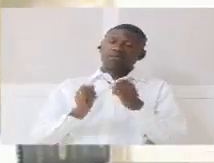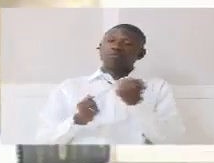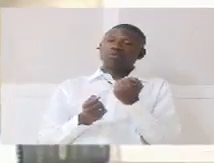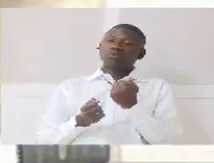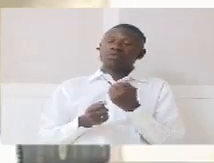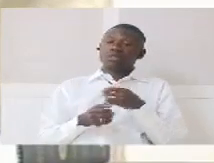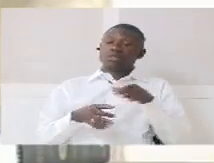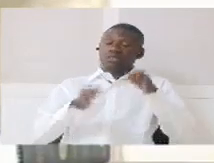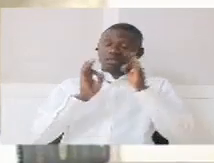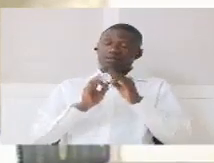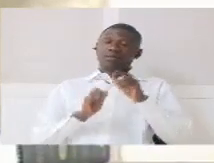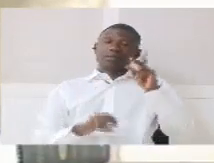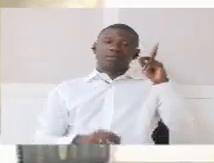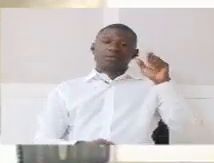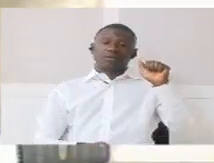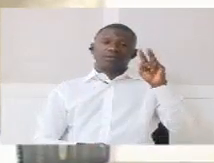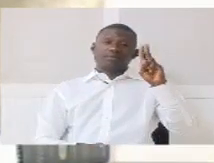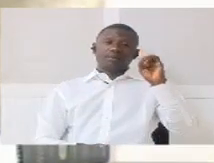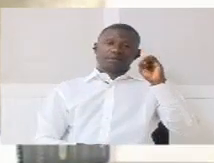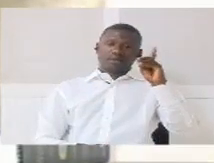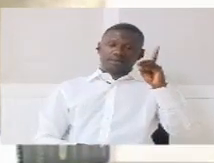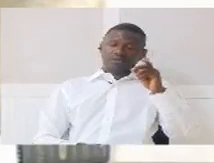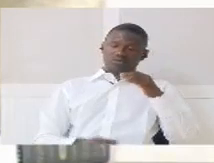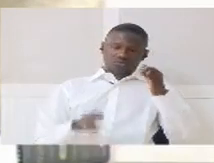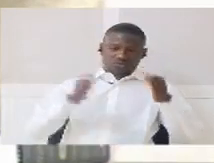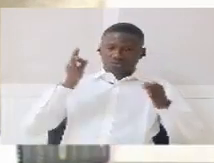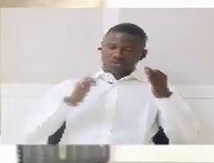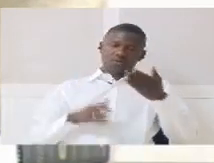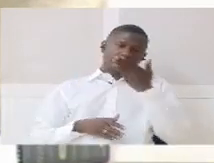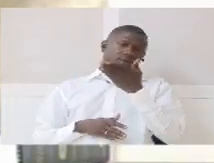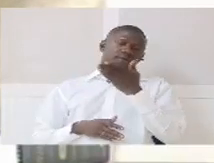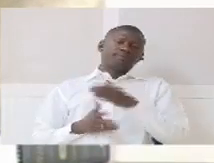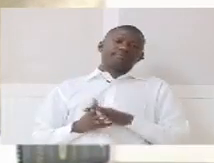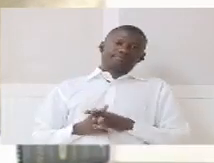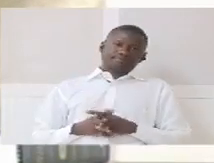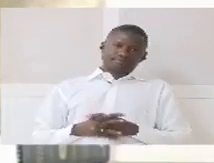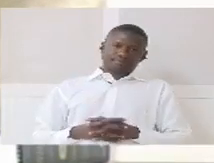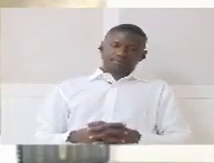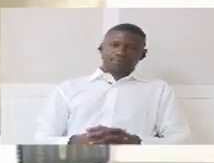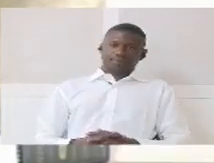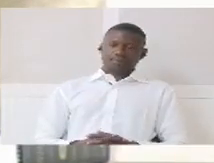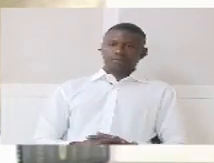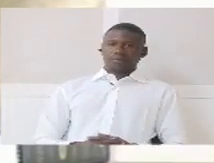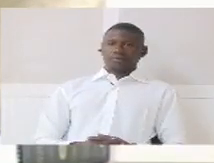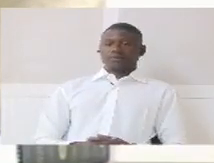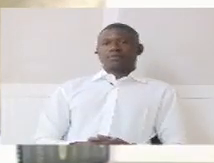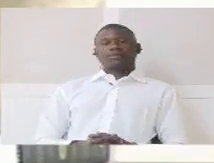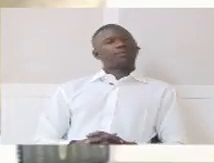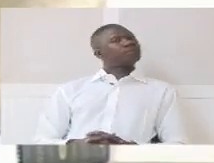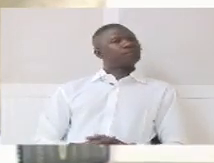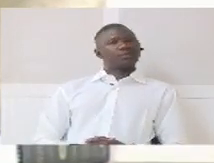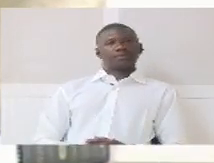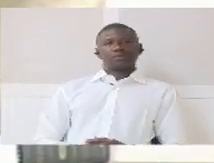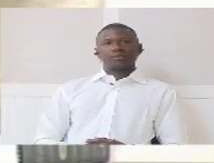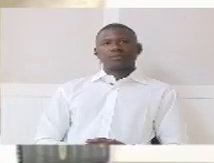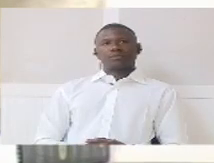Kito la pura kasolankolo domorindi ni si jifaringolela. Wodali lole asabu inata ye yamfomenka